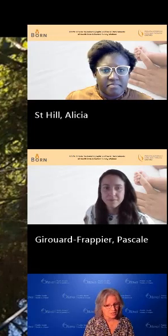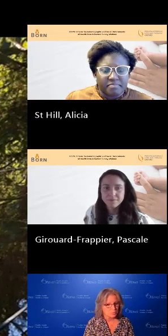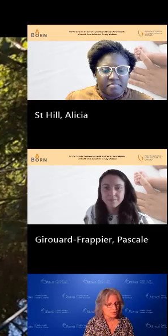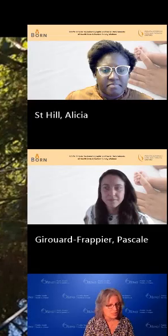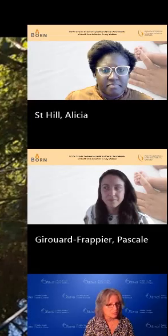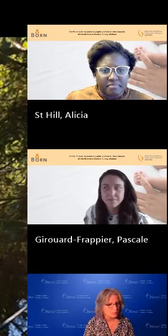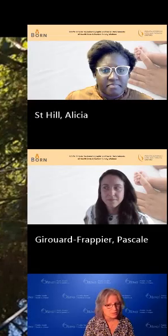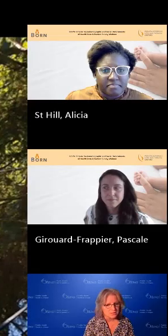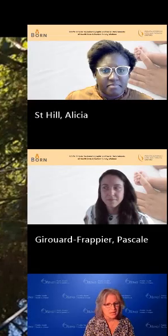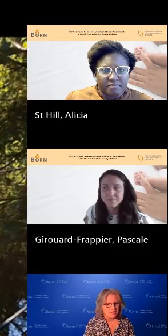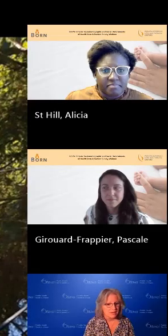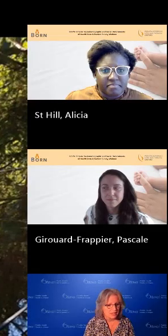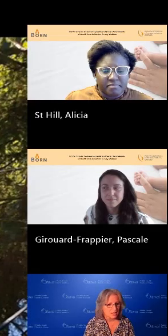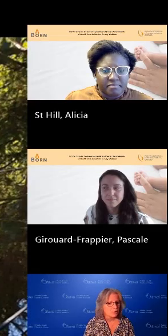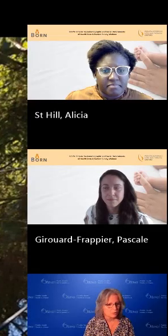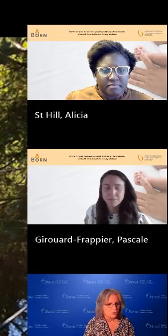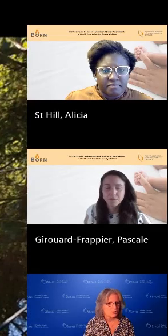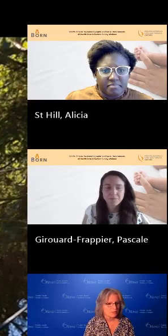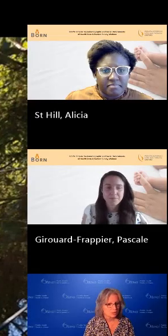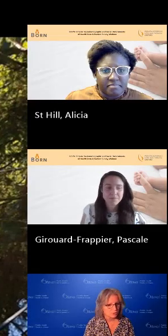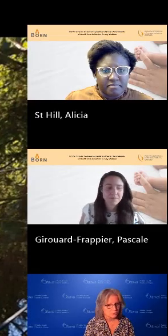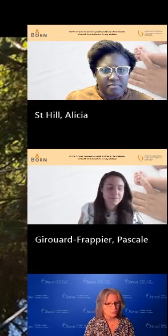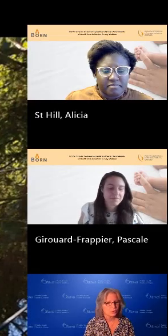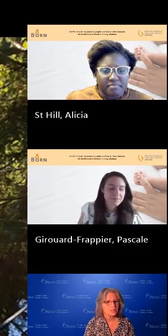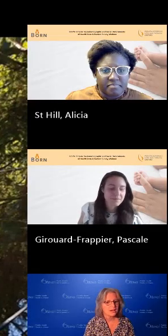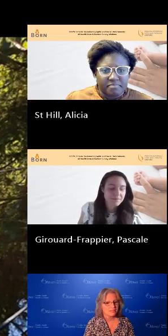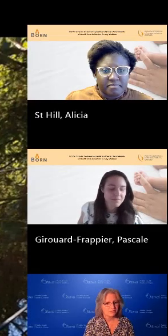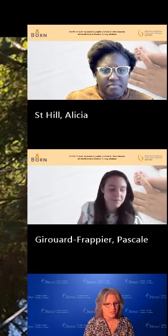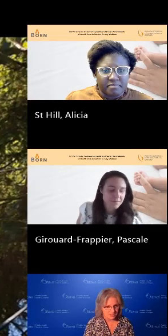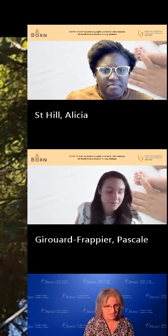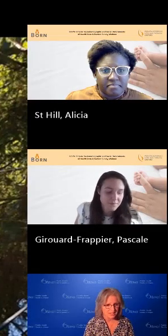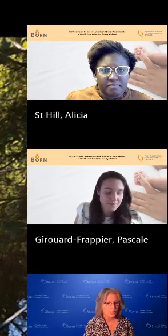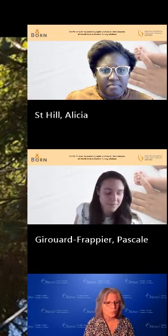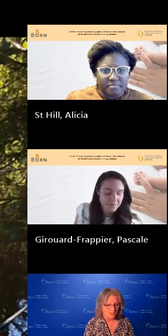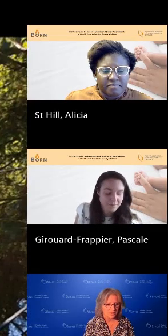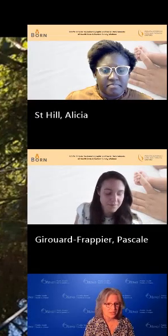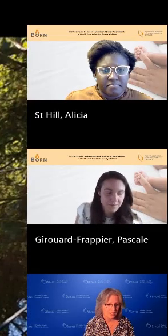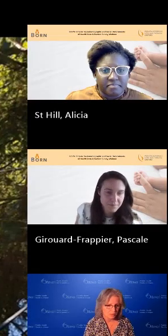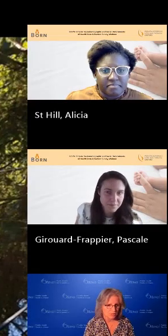data governance principles that keep ownership and control of